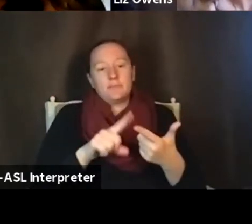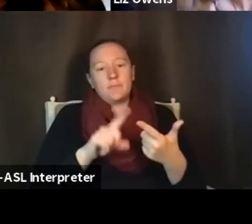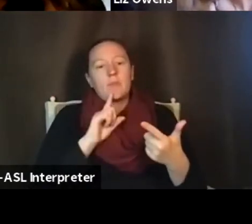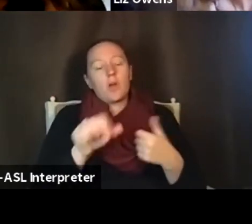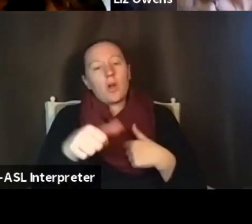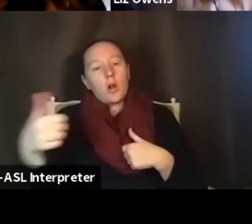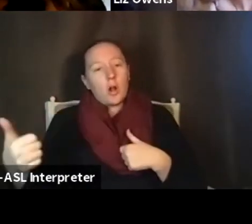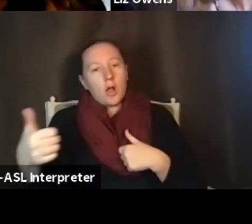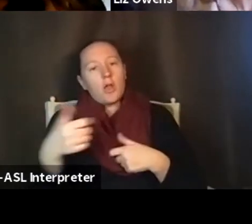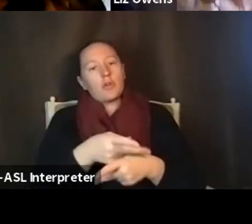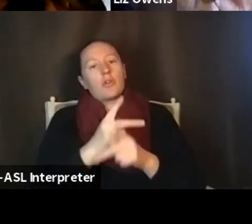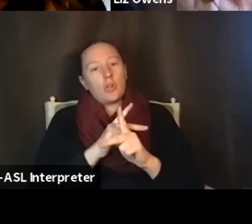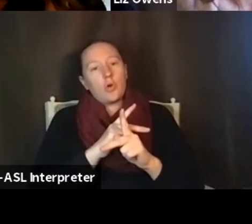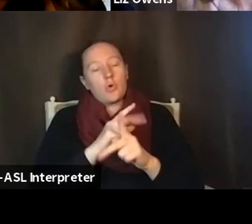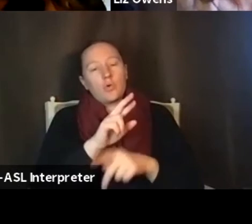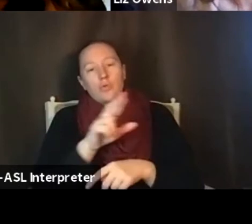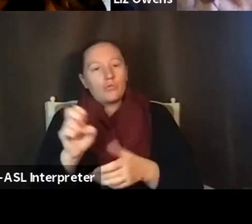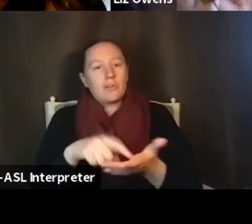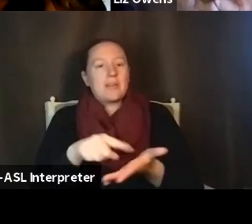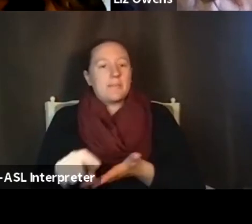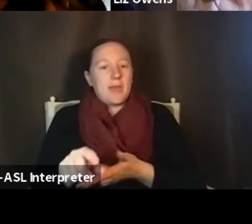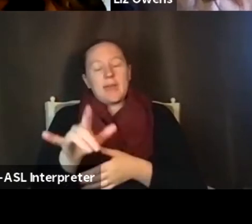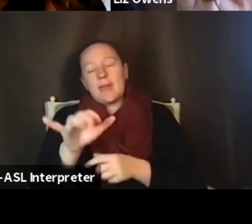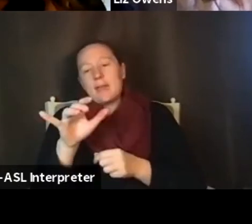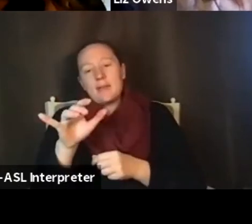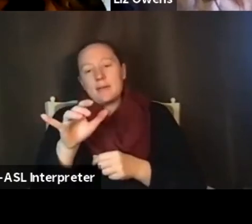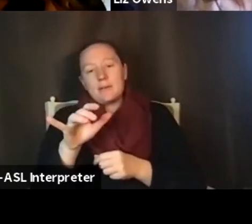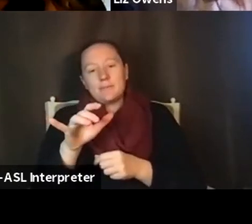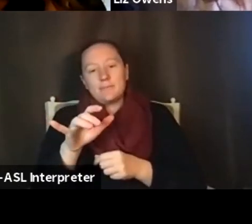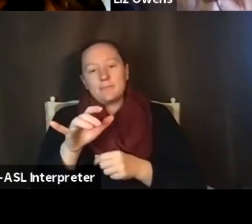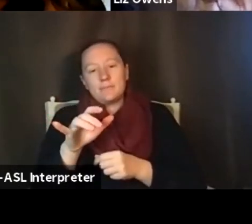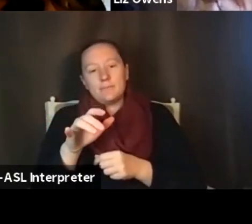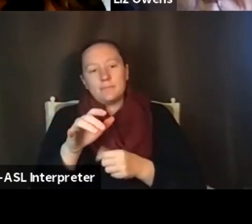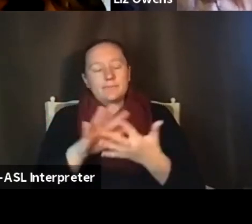loan repayment programs that people have looked at. There are also